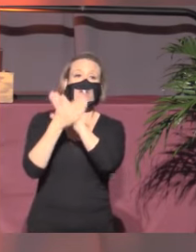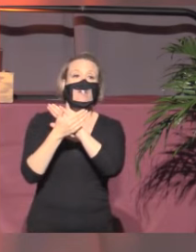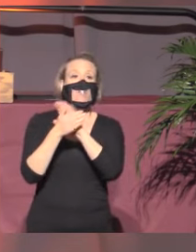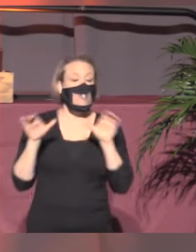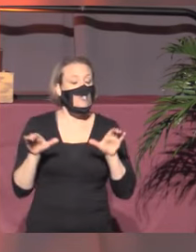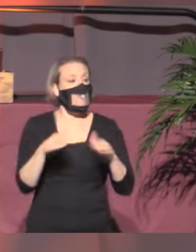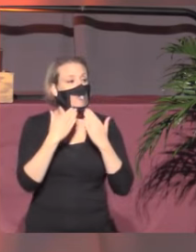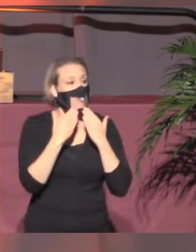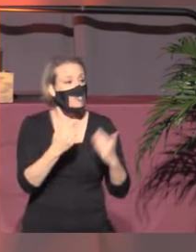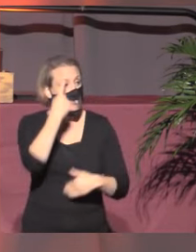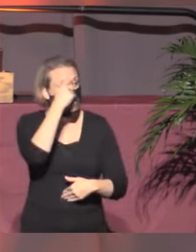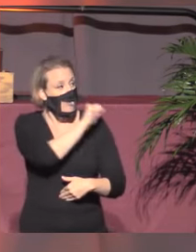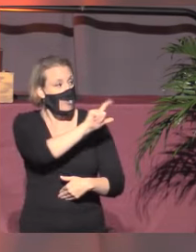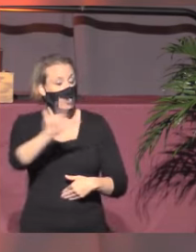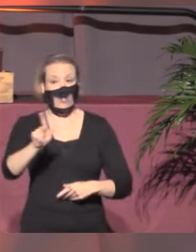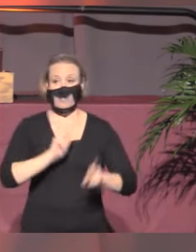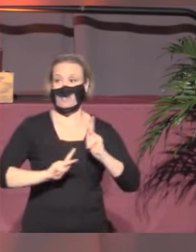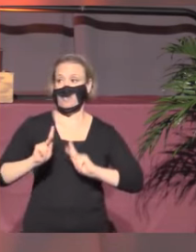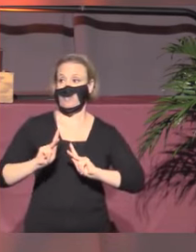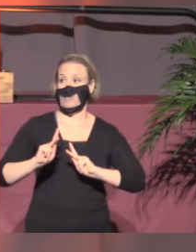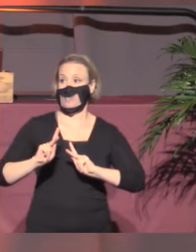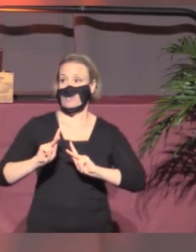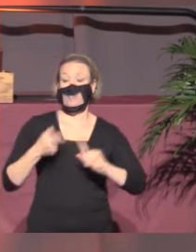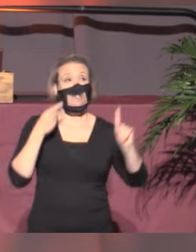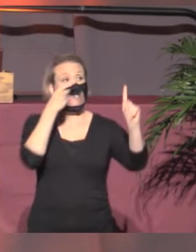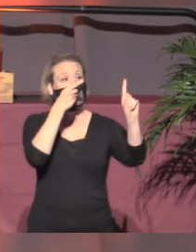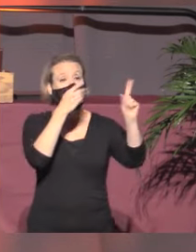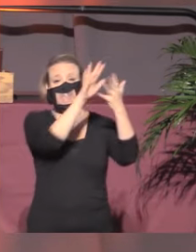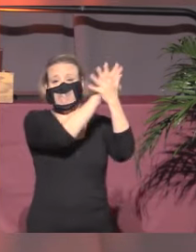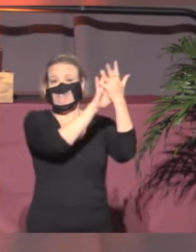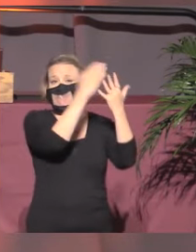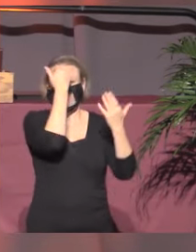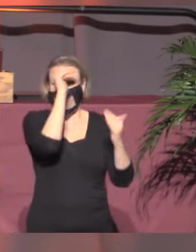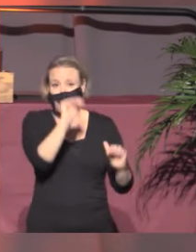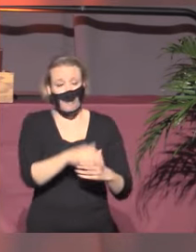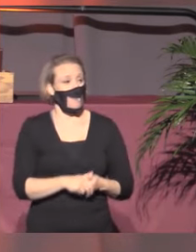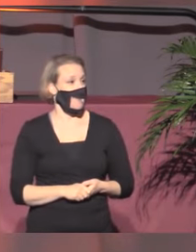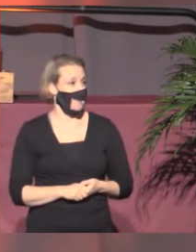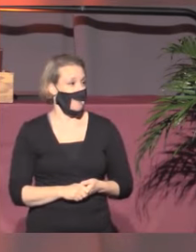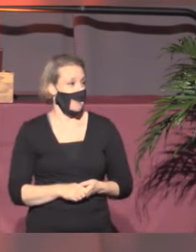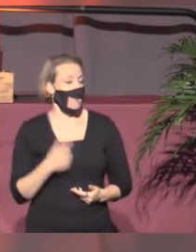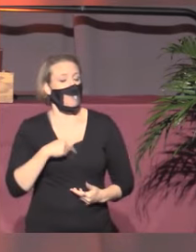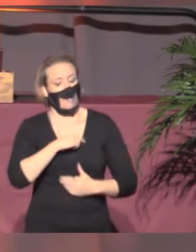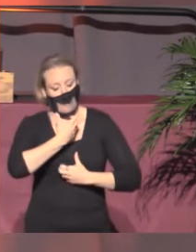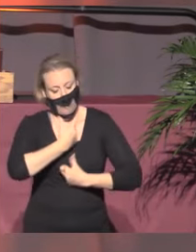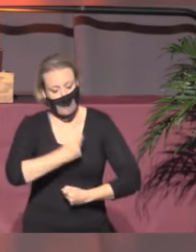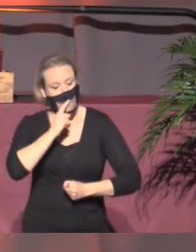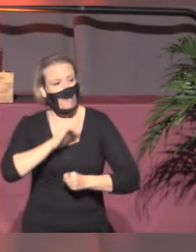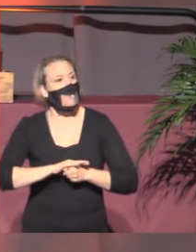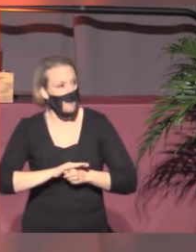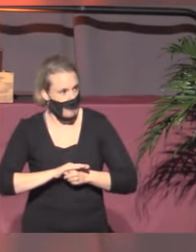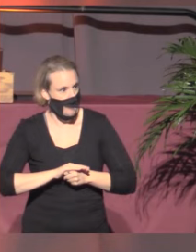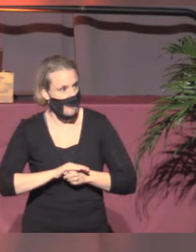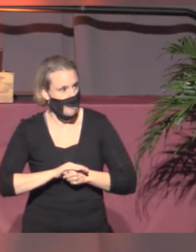people. Though the destination is not clear, we can trust the promise of this opening. May we